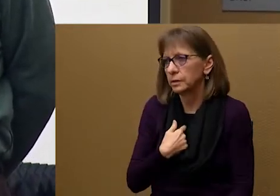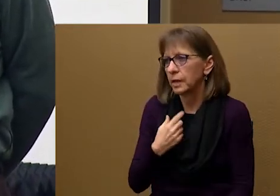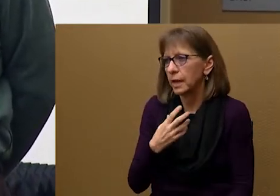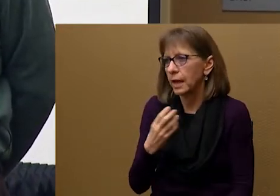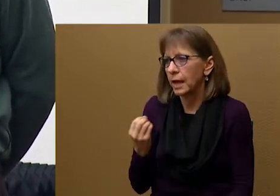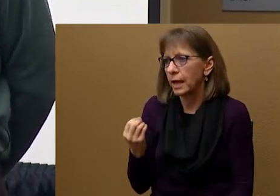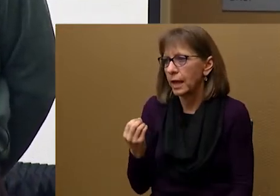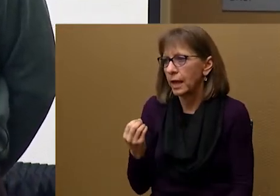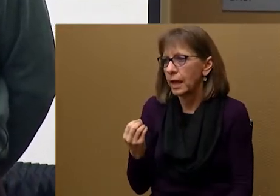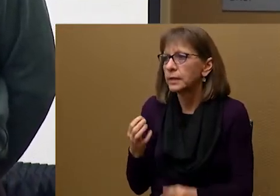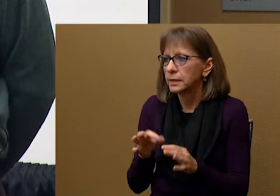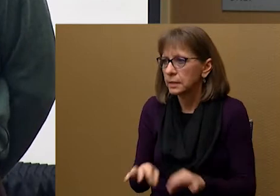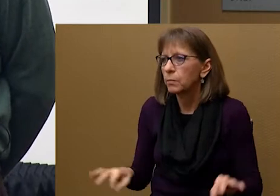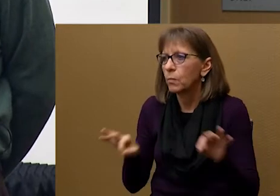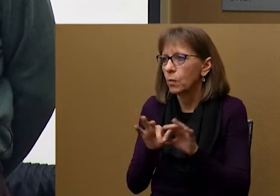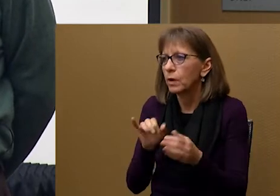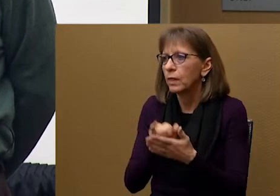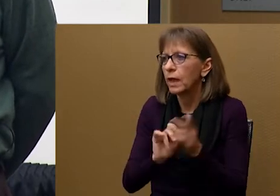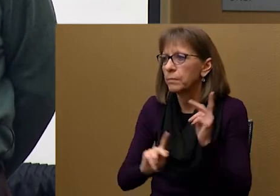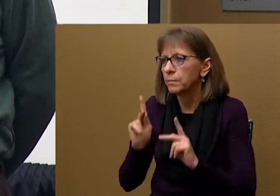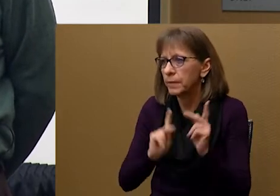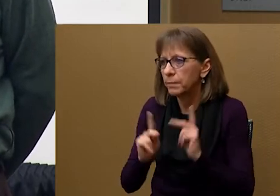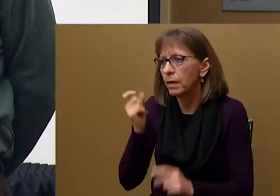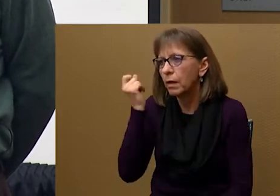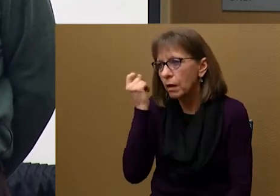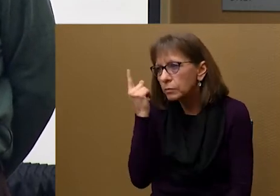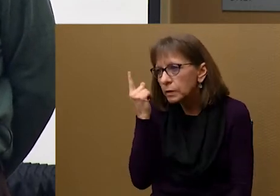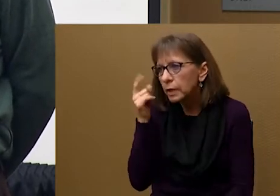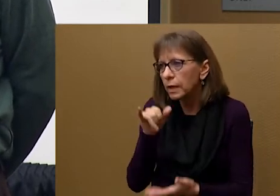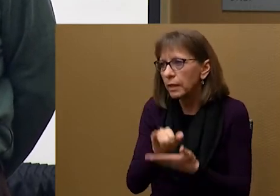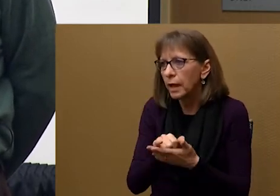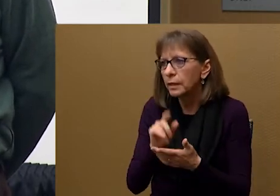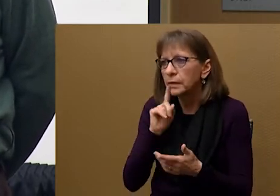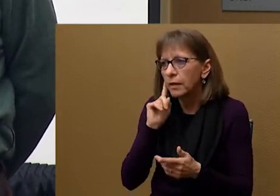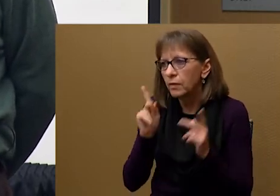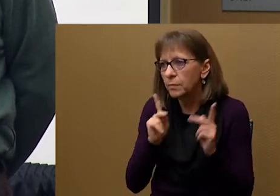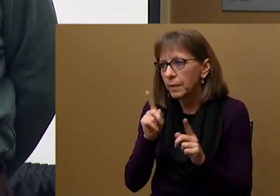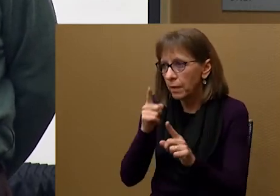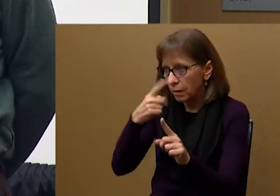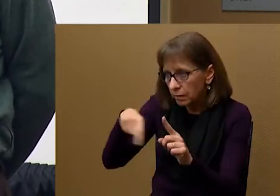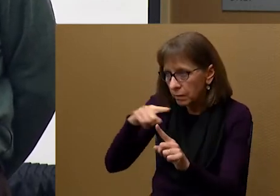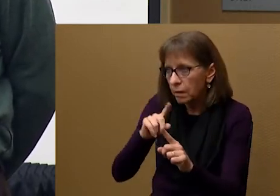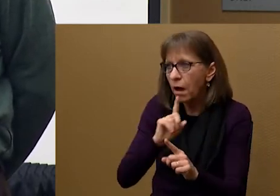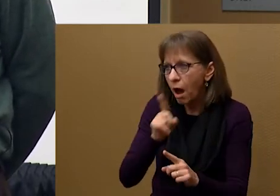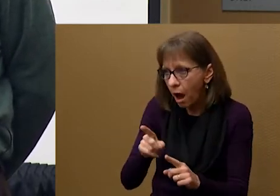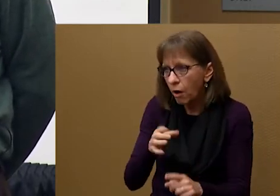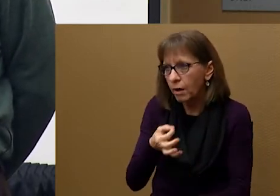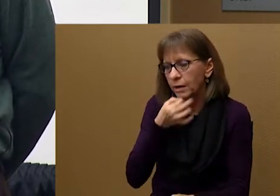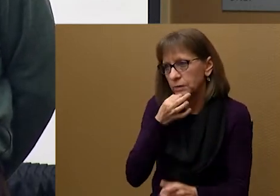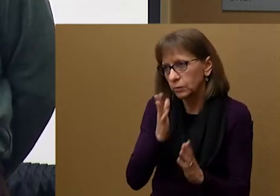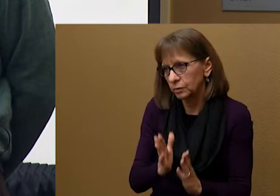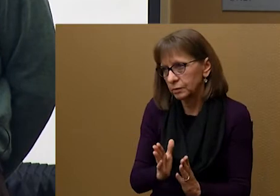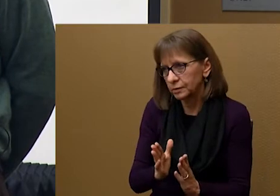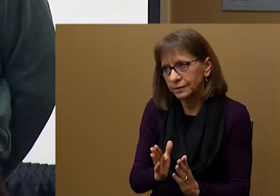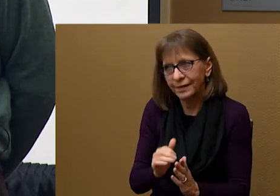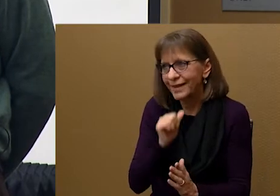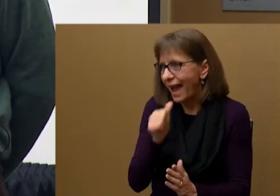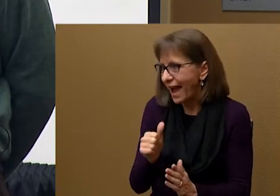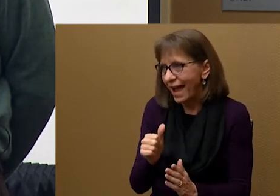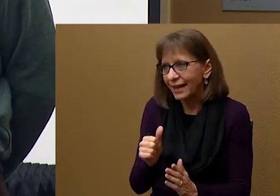I'm one of the very few providers who happens to be deaf, and it is